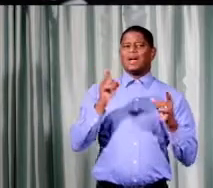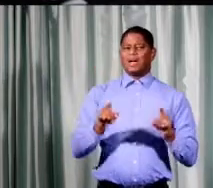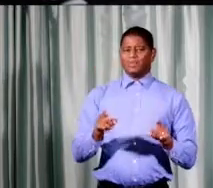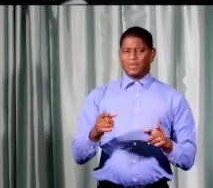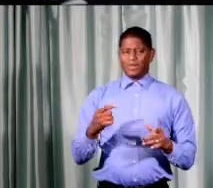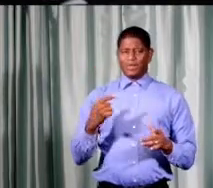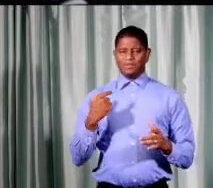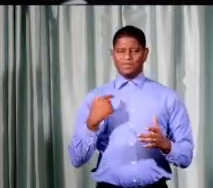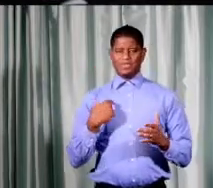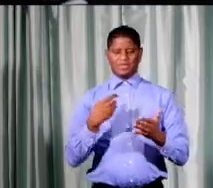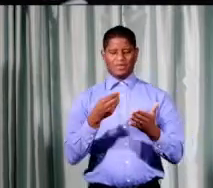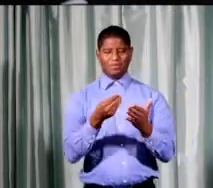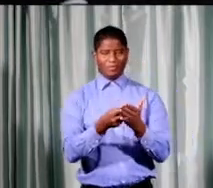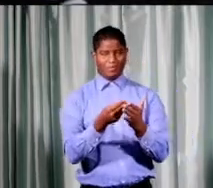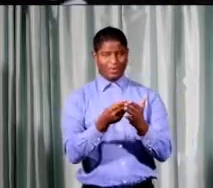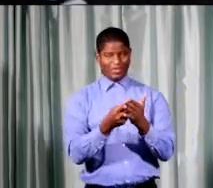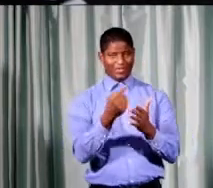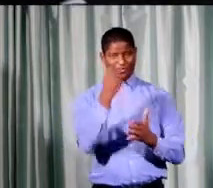towards numbers,